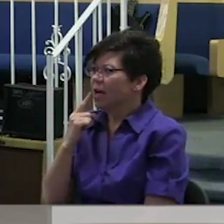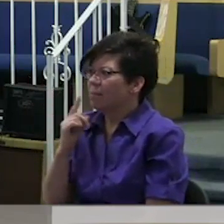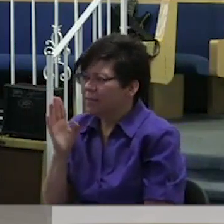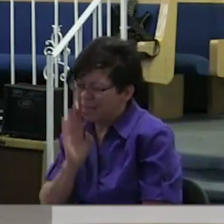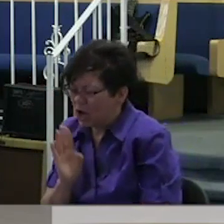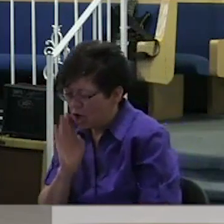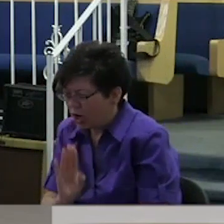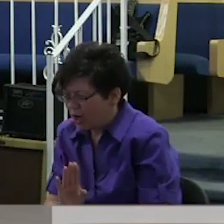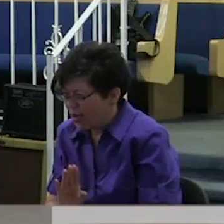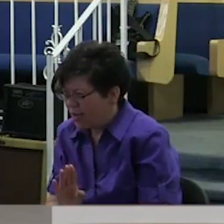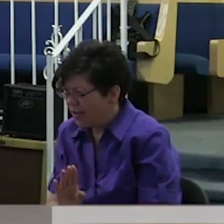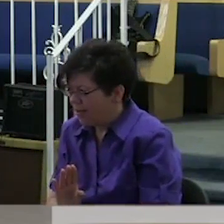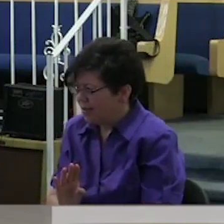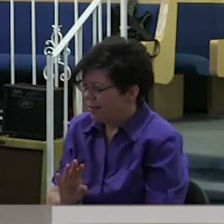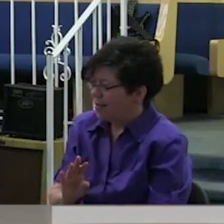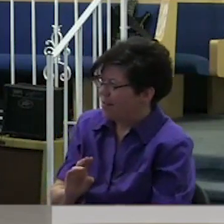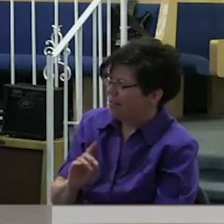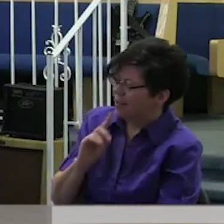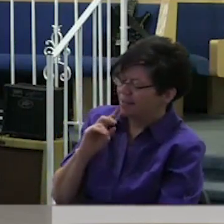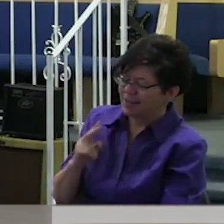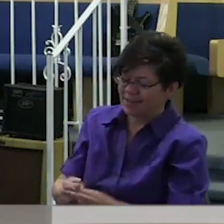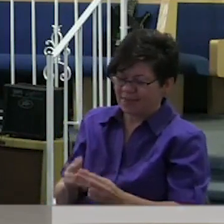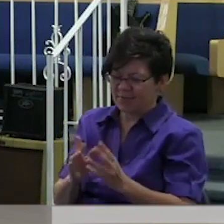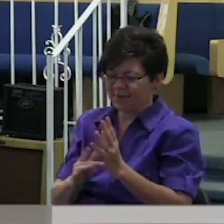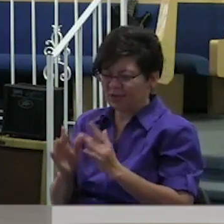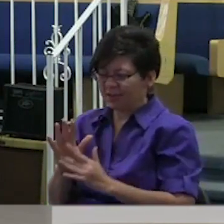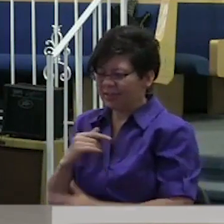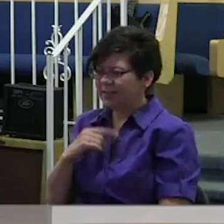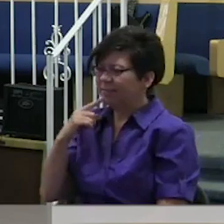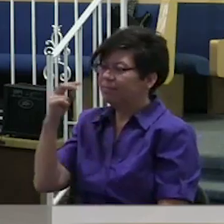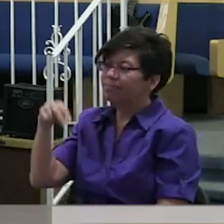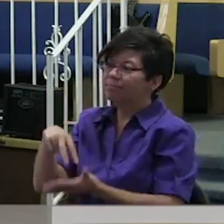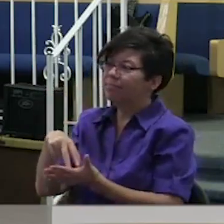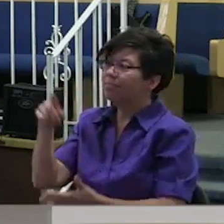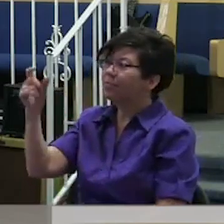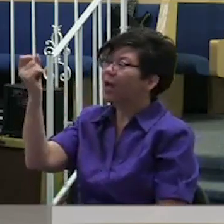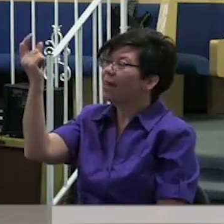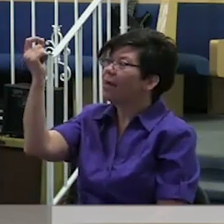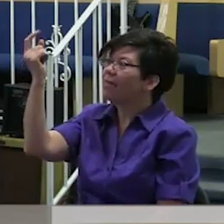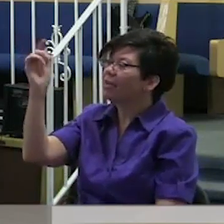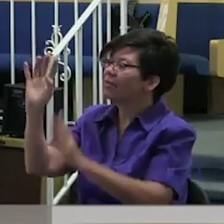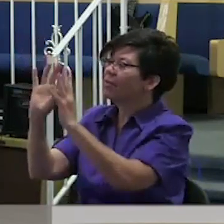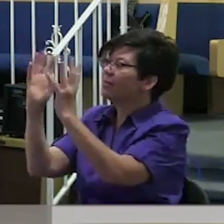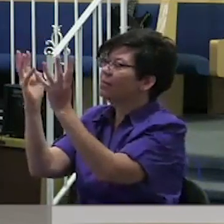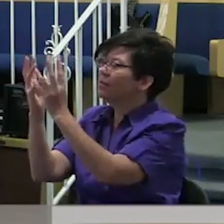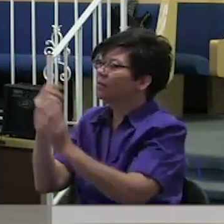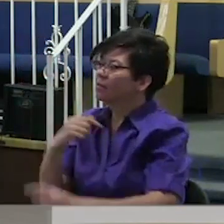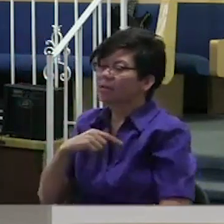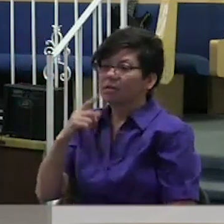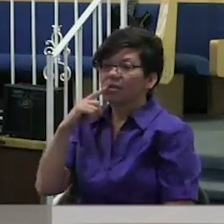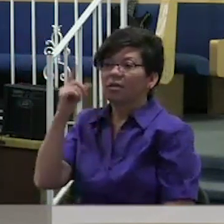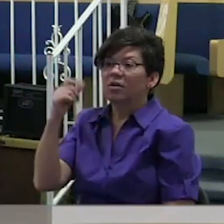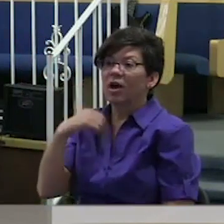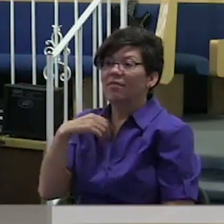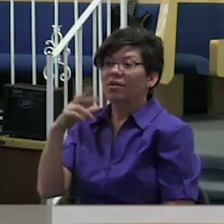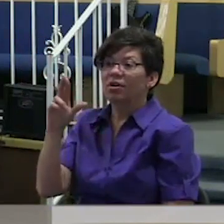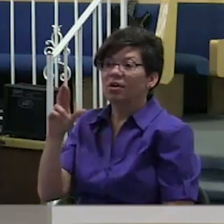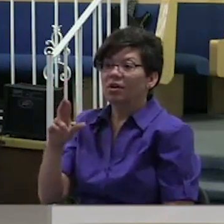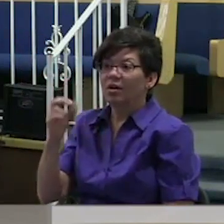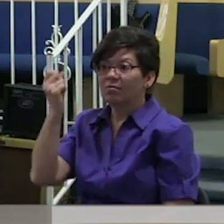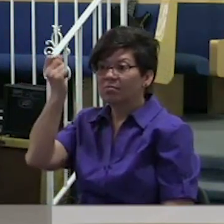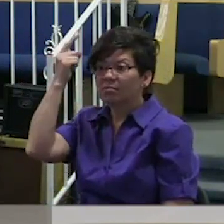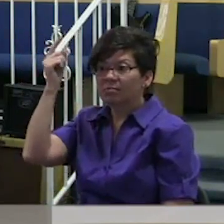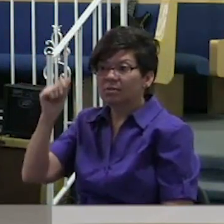Peter. Oh, bless the name of Jesus. Standing up with the 11. Now there's a revelation for you. They were